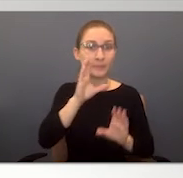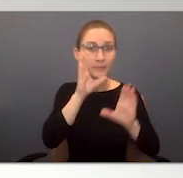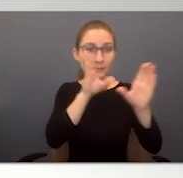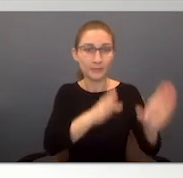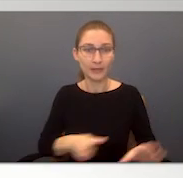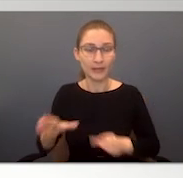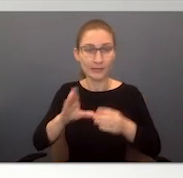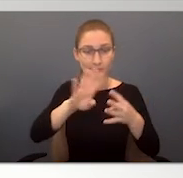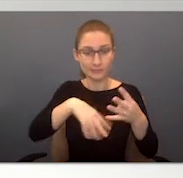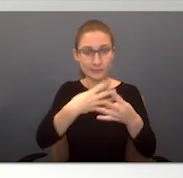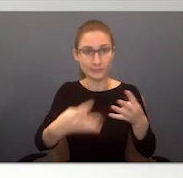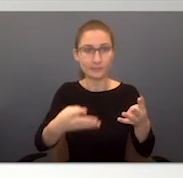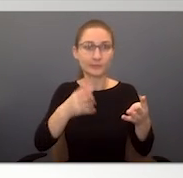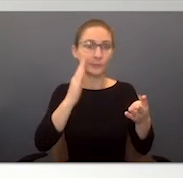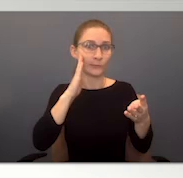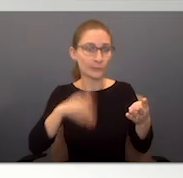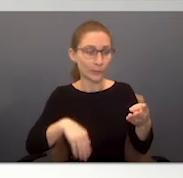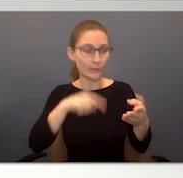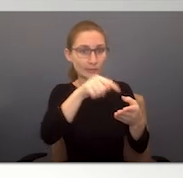slide.